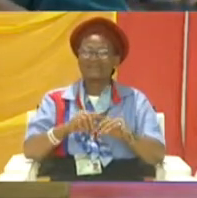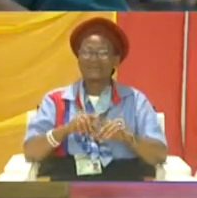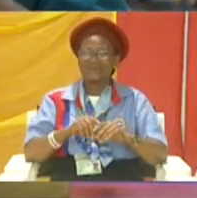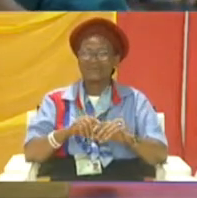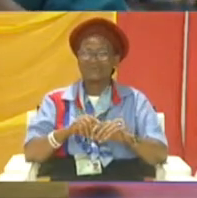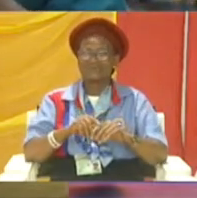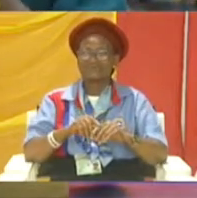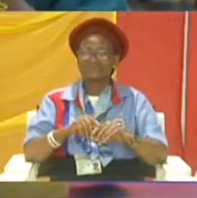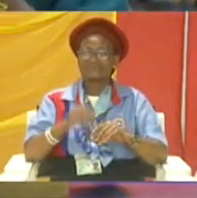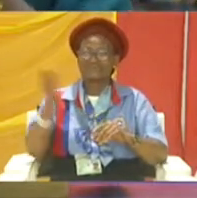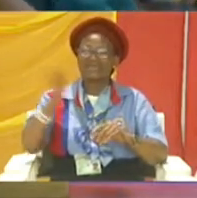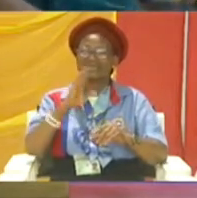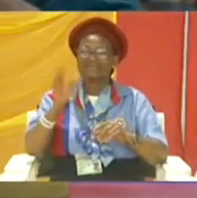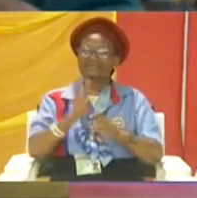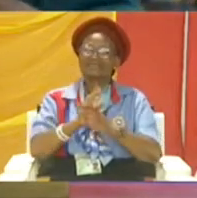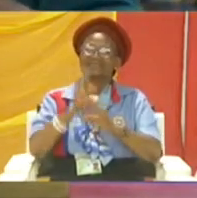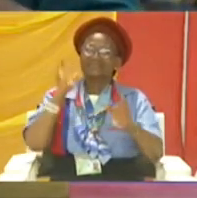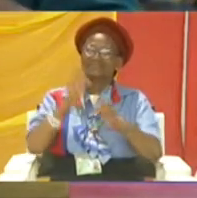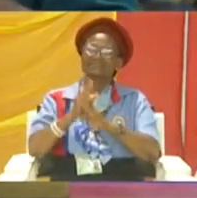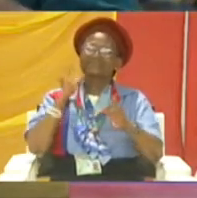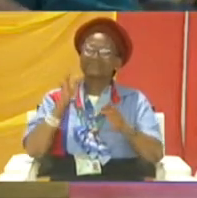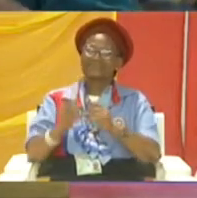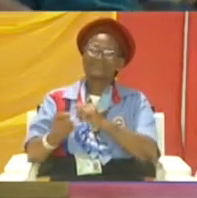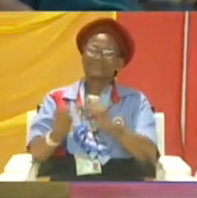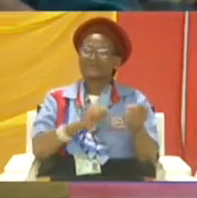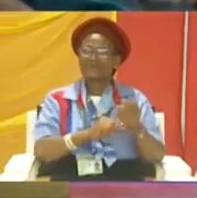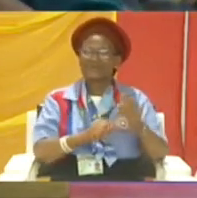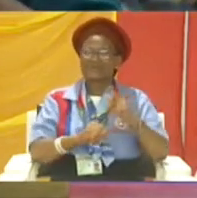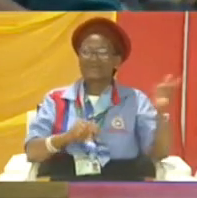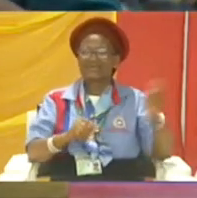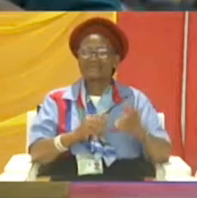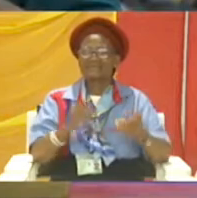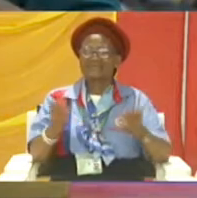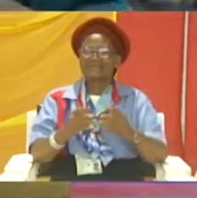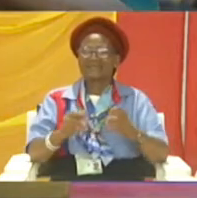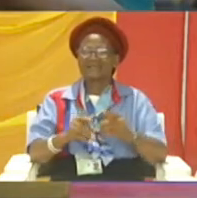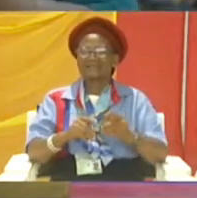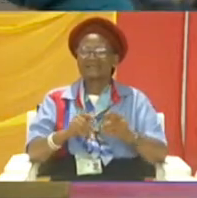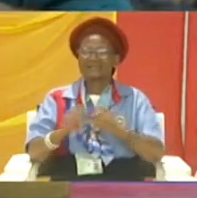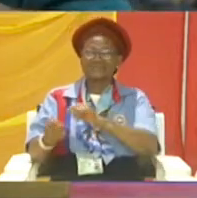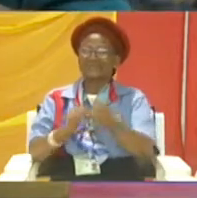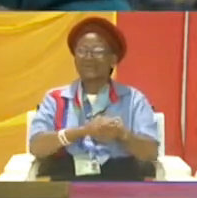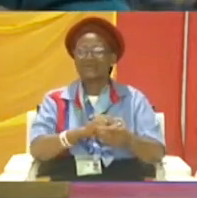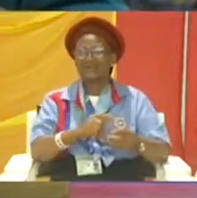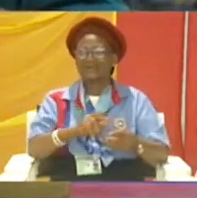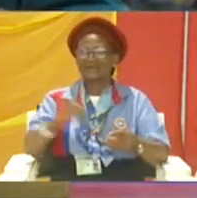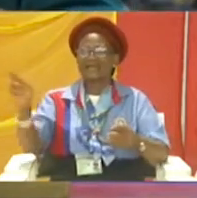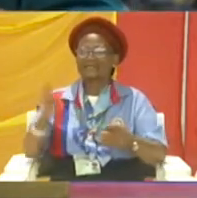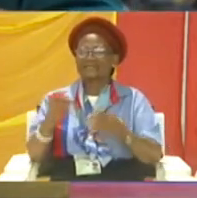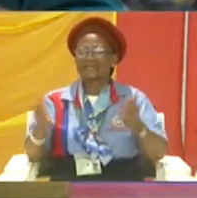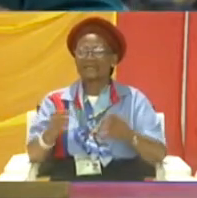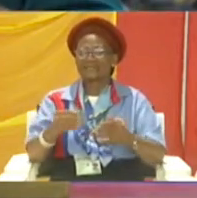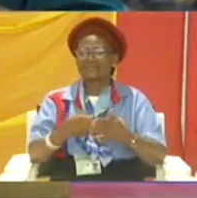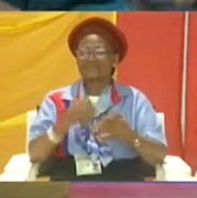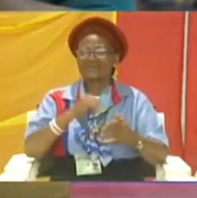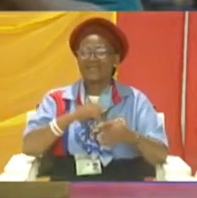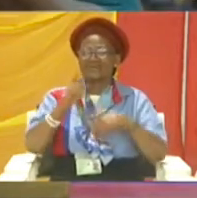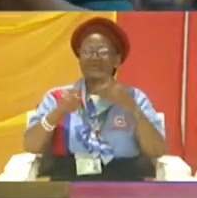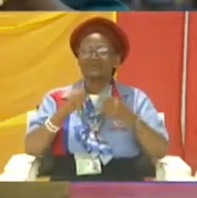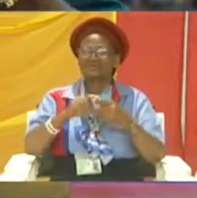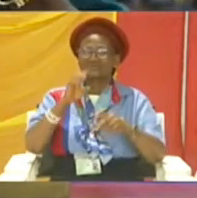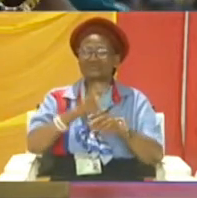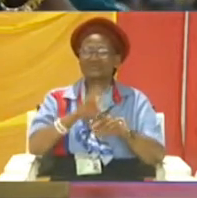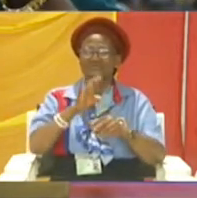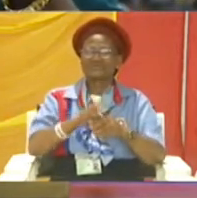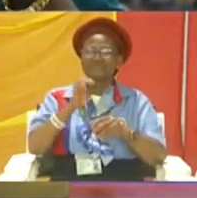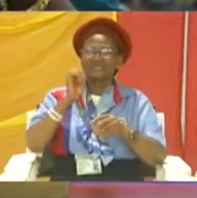there. Turn left here, turn right here. Before I get to church, he would have